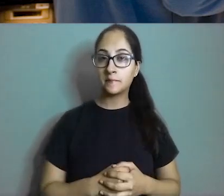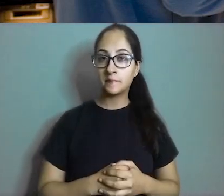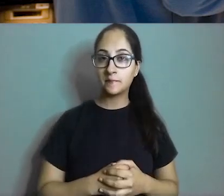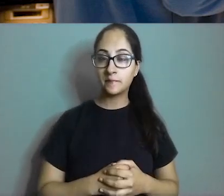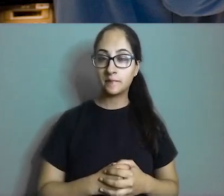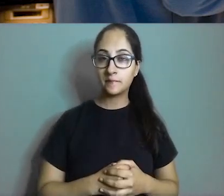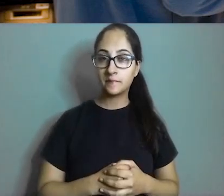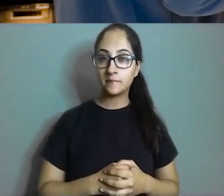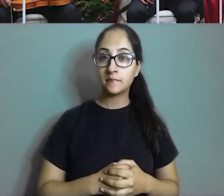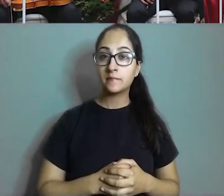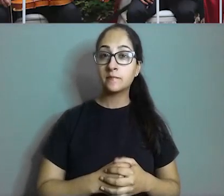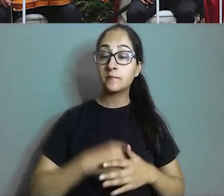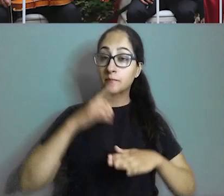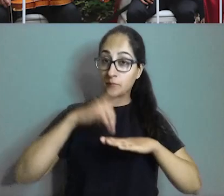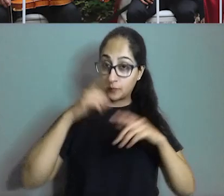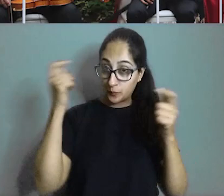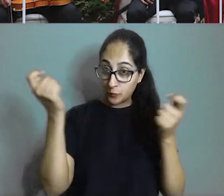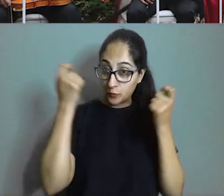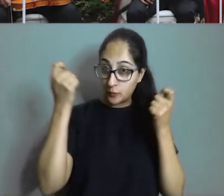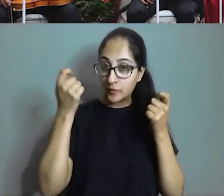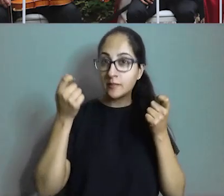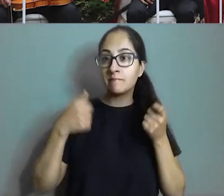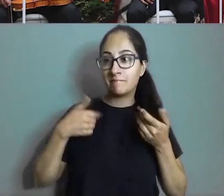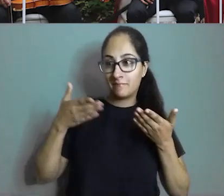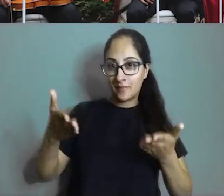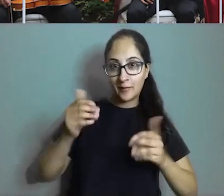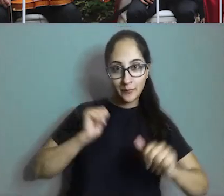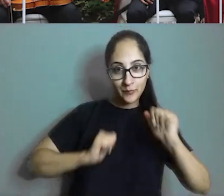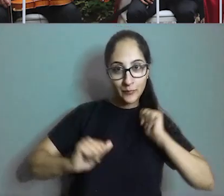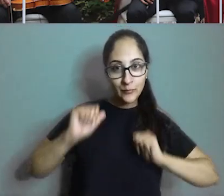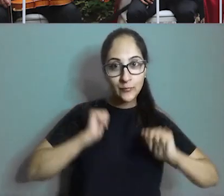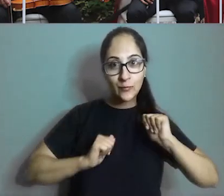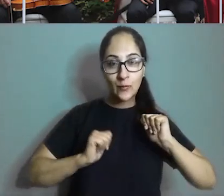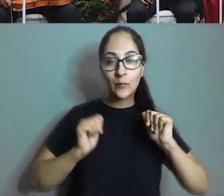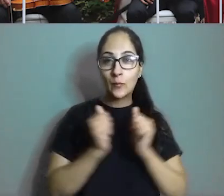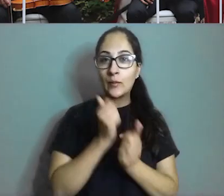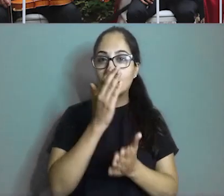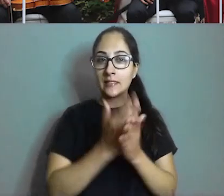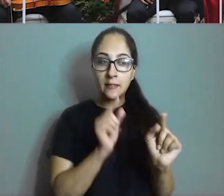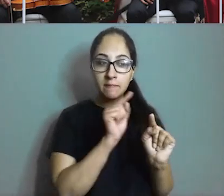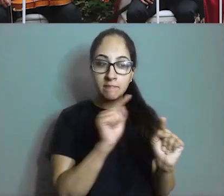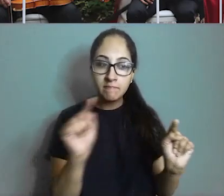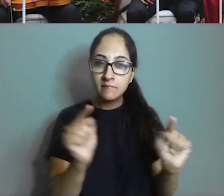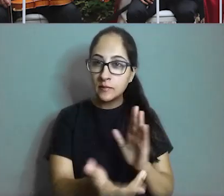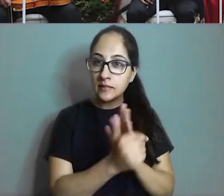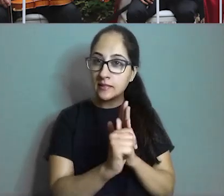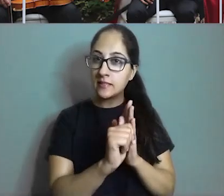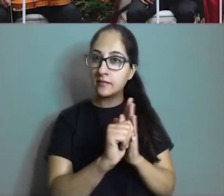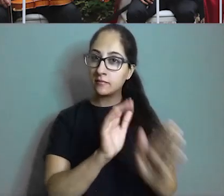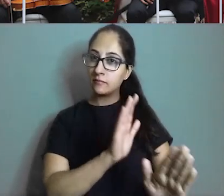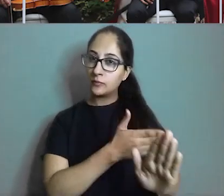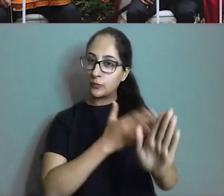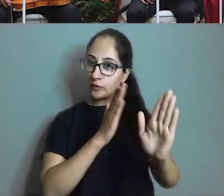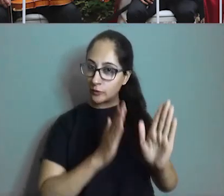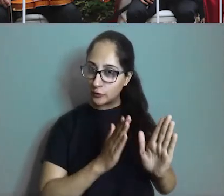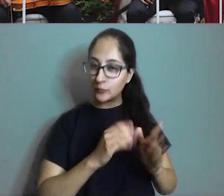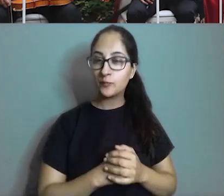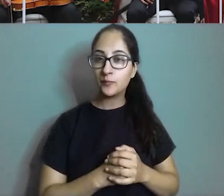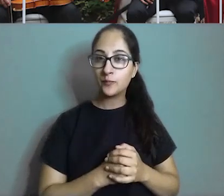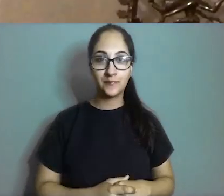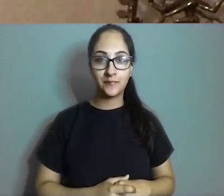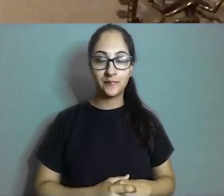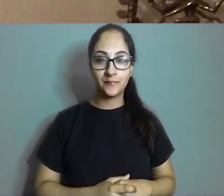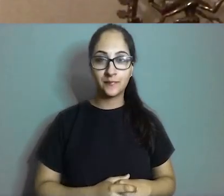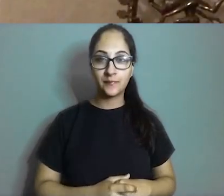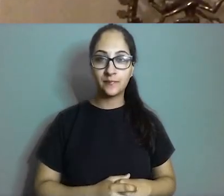Diamond Jubilee, actually performed it at Aiglemont with a hand-picked group of